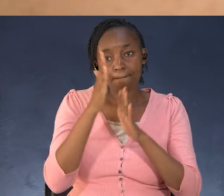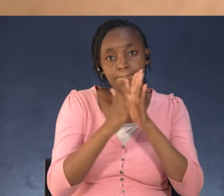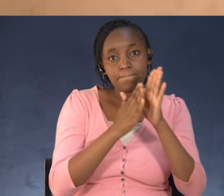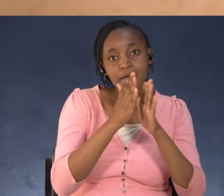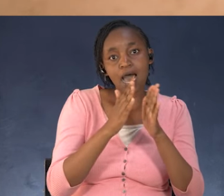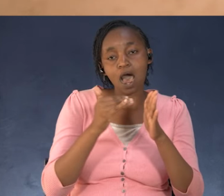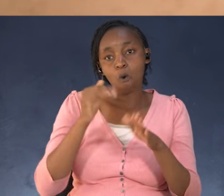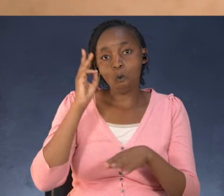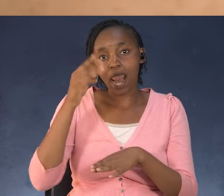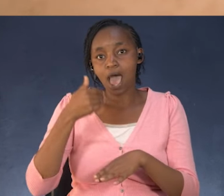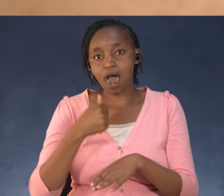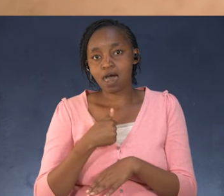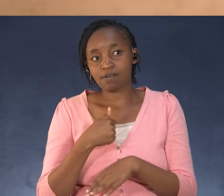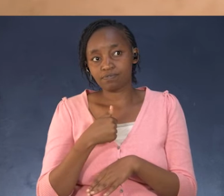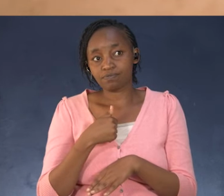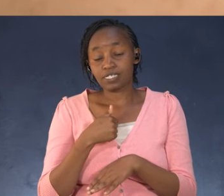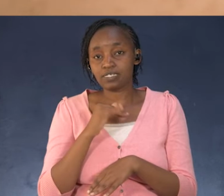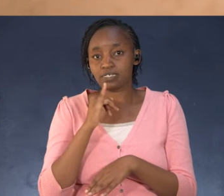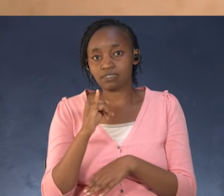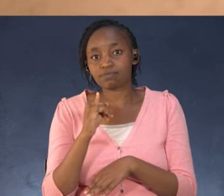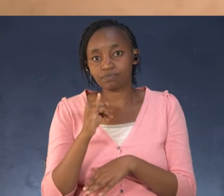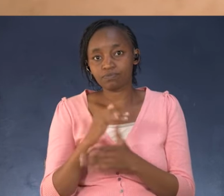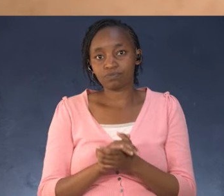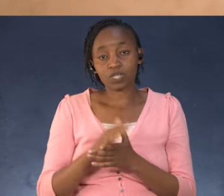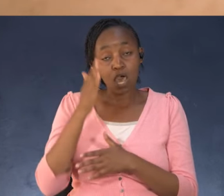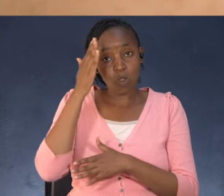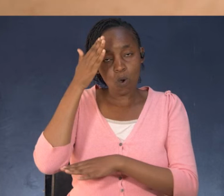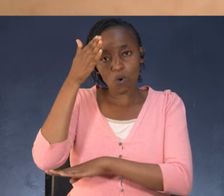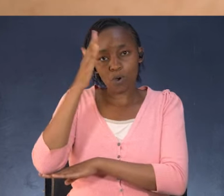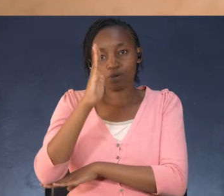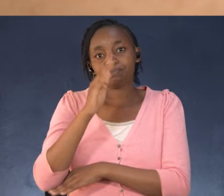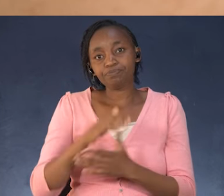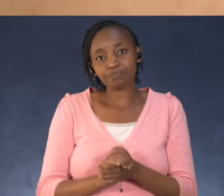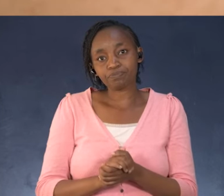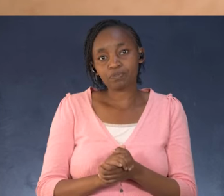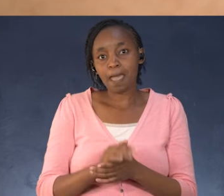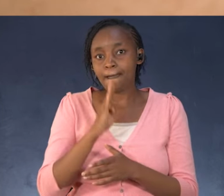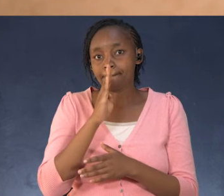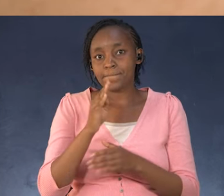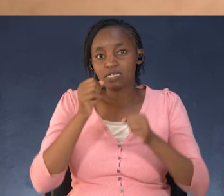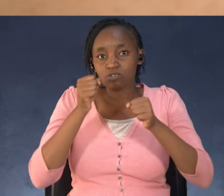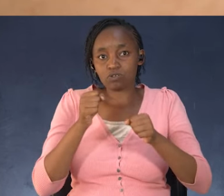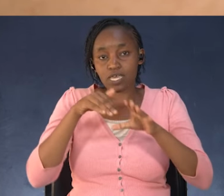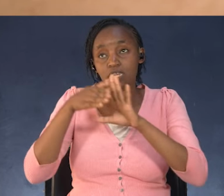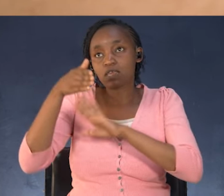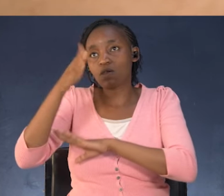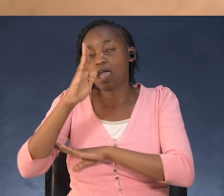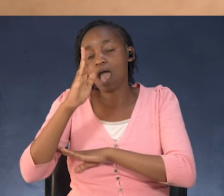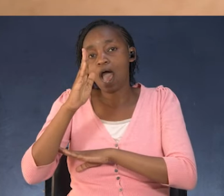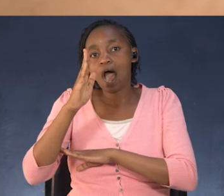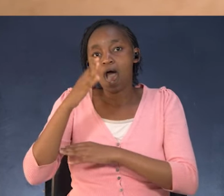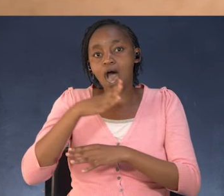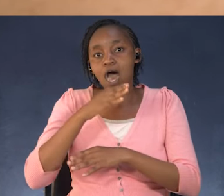secret strategy that we shall have is simply this. Know God, be strong in